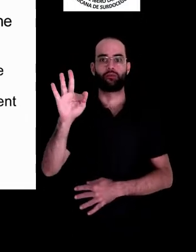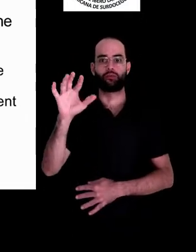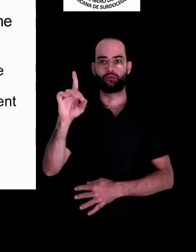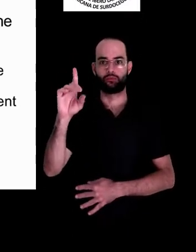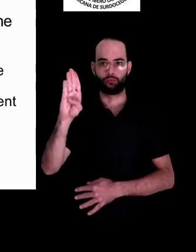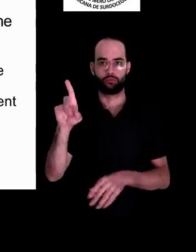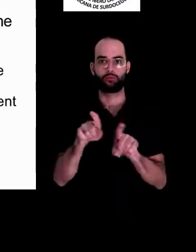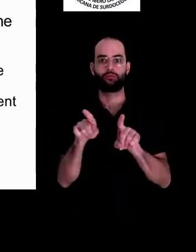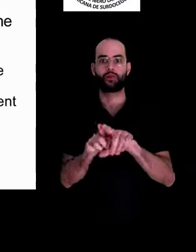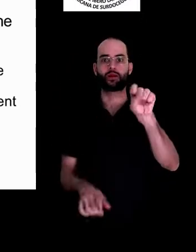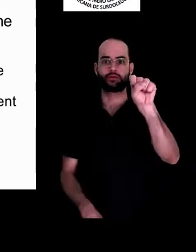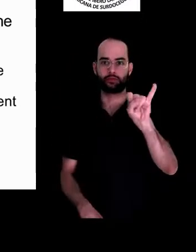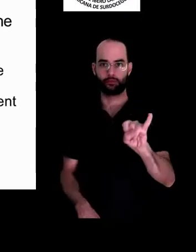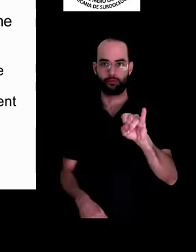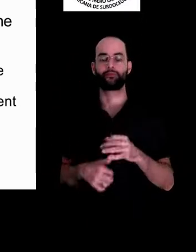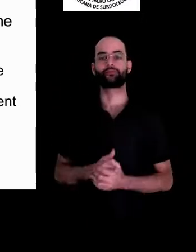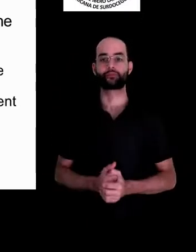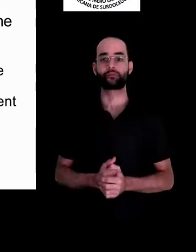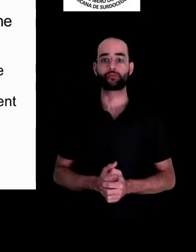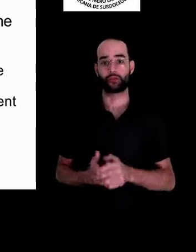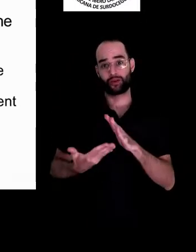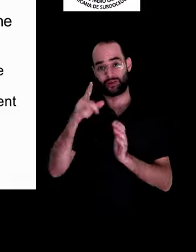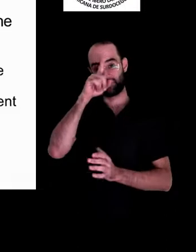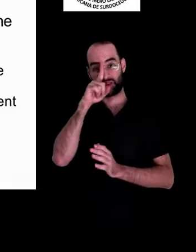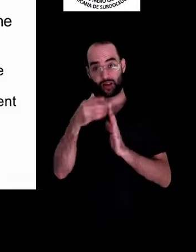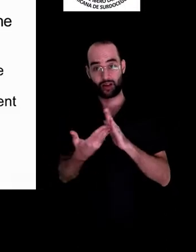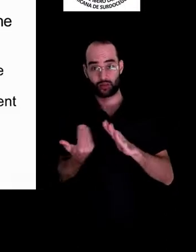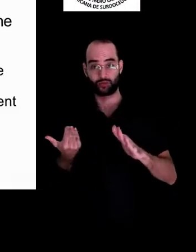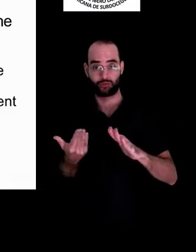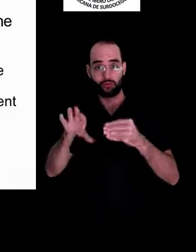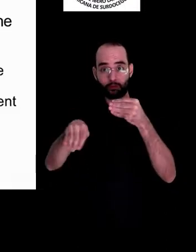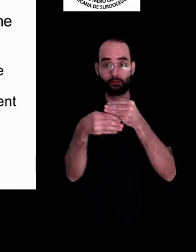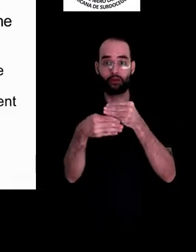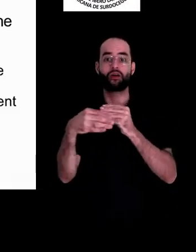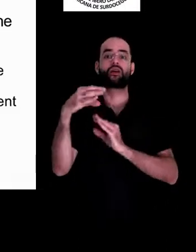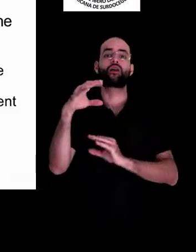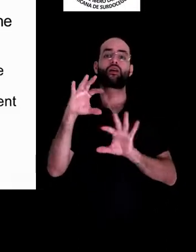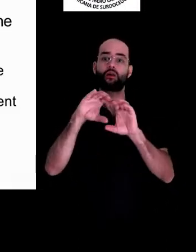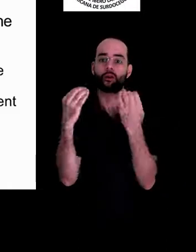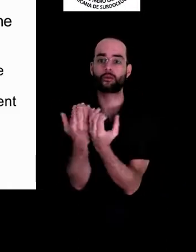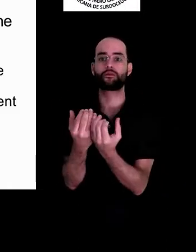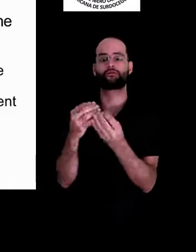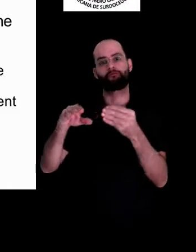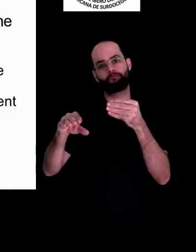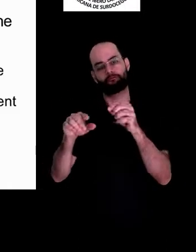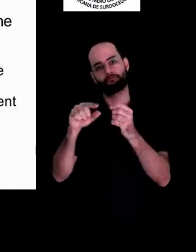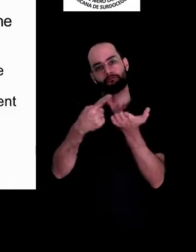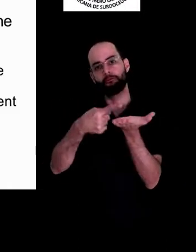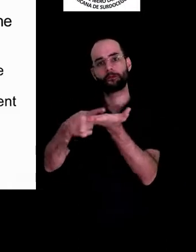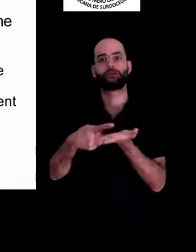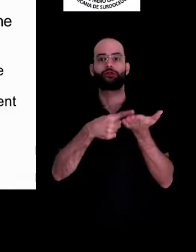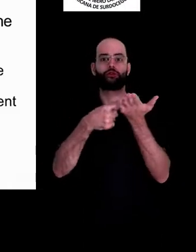Deafblind People and the Sense International. One line below, in centralized black ink, is